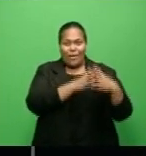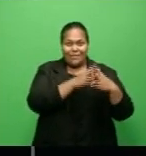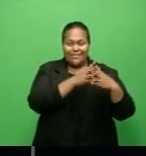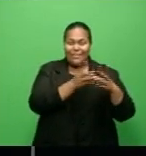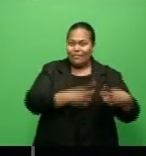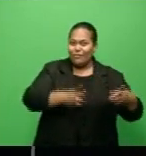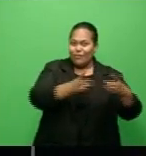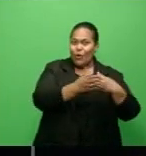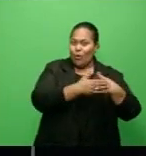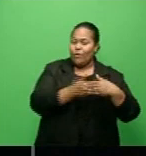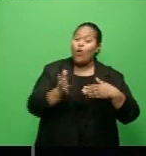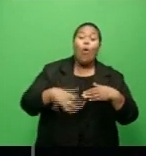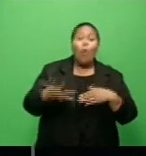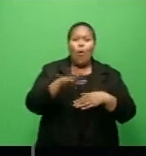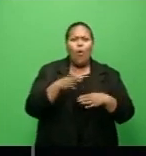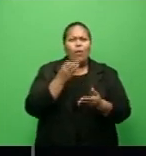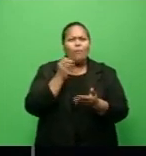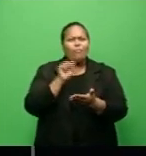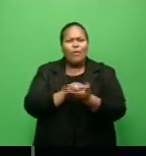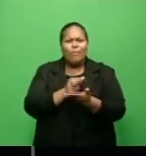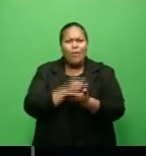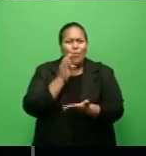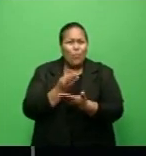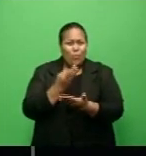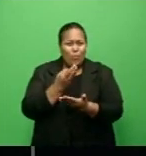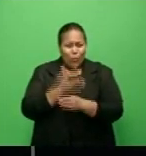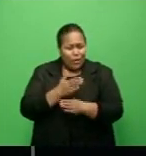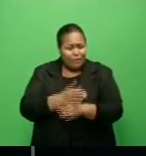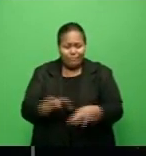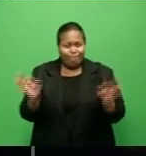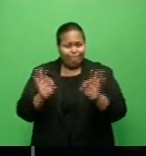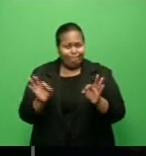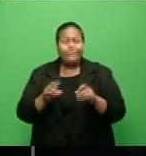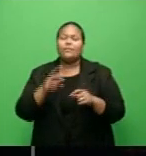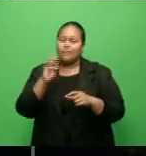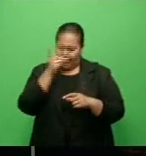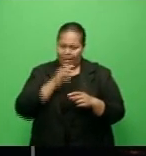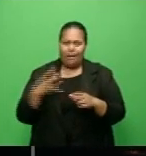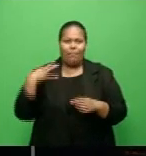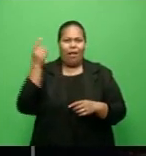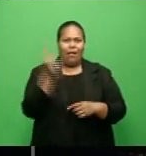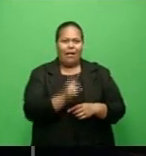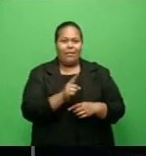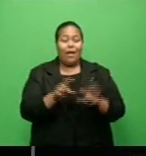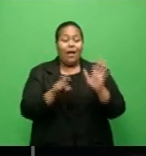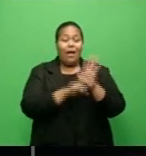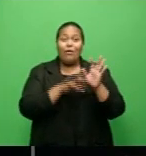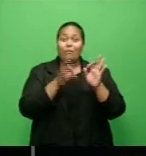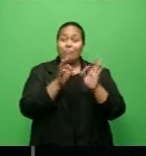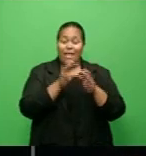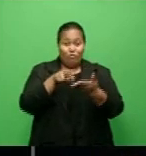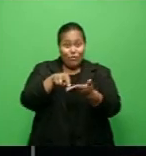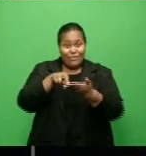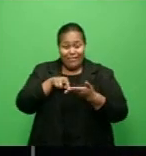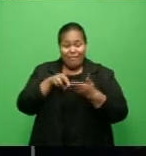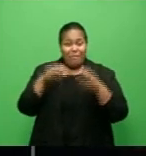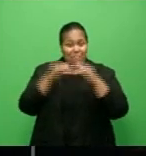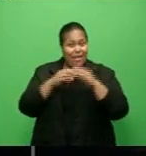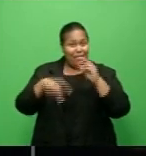all informal workers affected by the drastic impact of the pandemic. According to the Reserve Bank of Fiji,